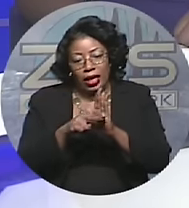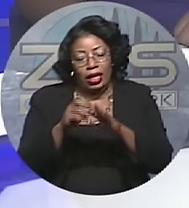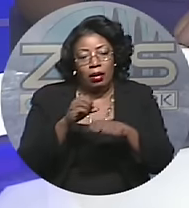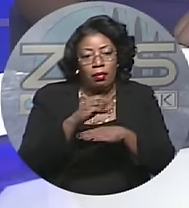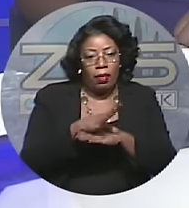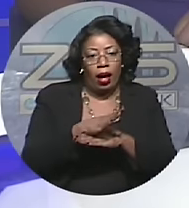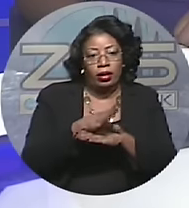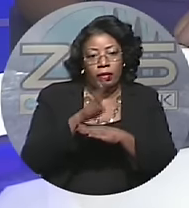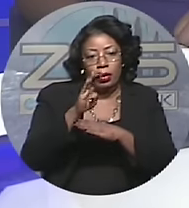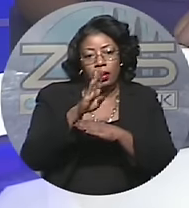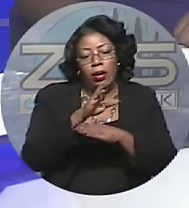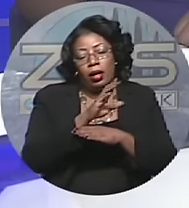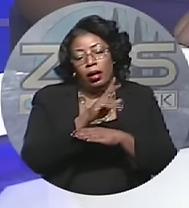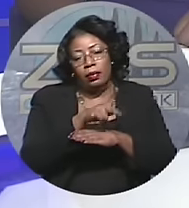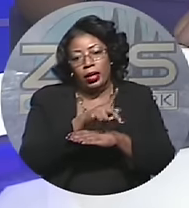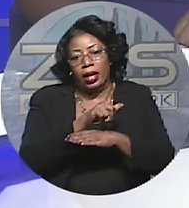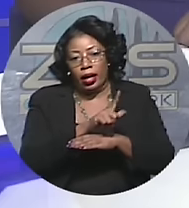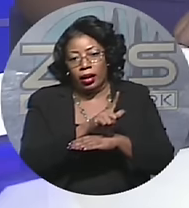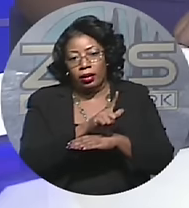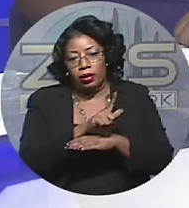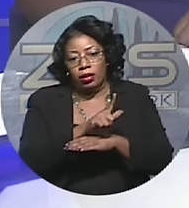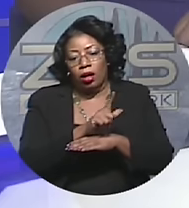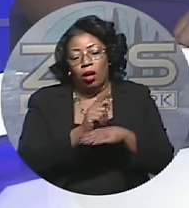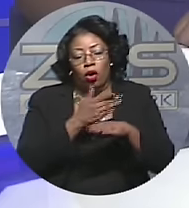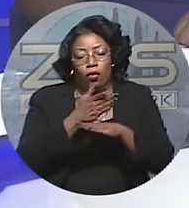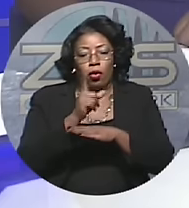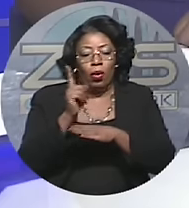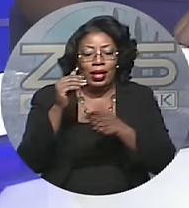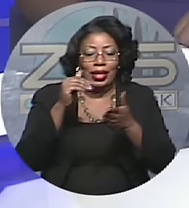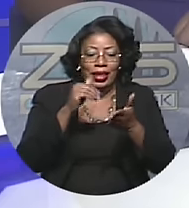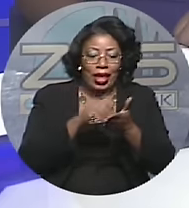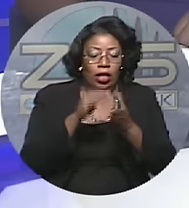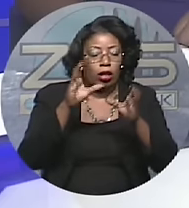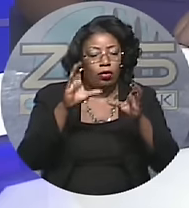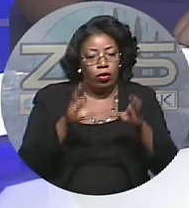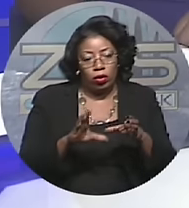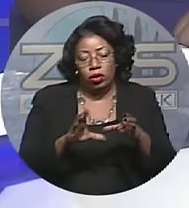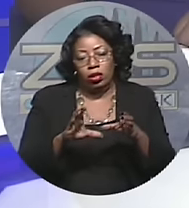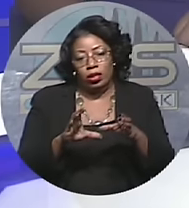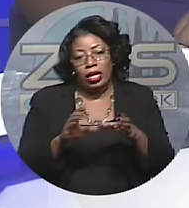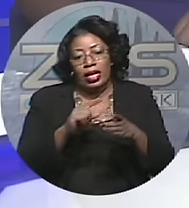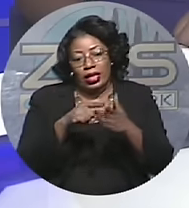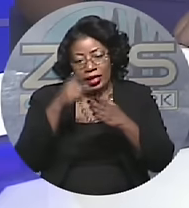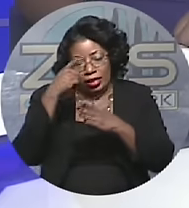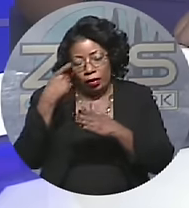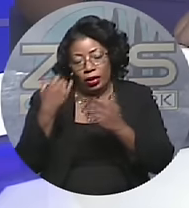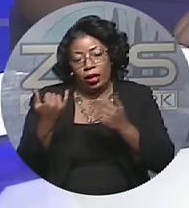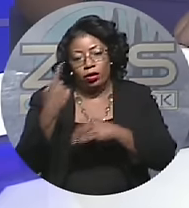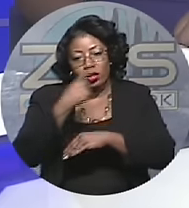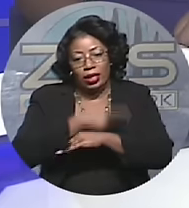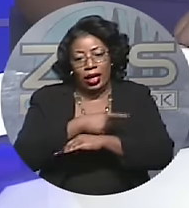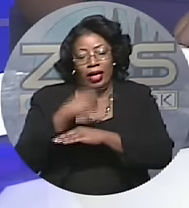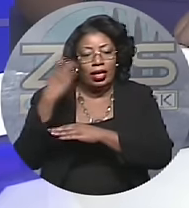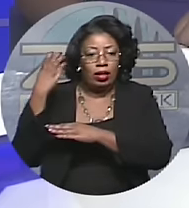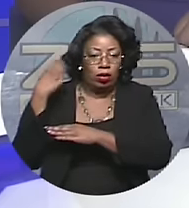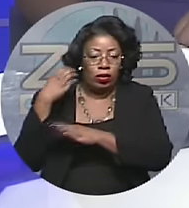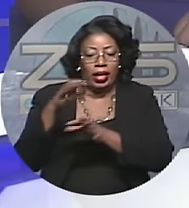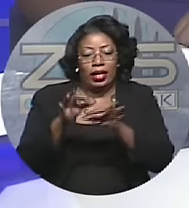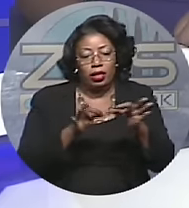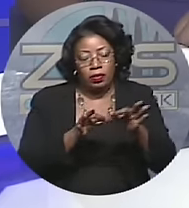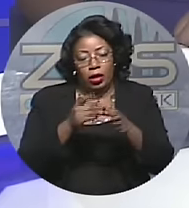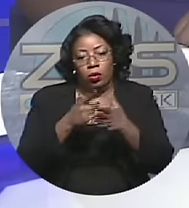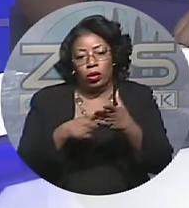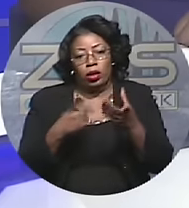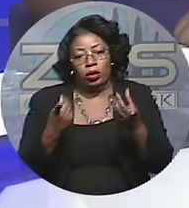of BPL's more than 100,000 consumers, compounding misery this summer. And today, the company's CEO explains their next move.